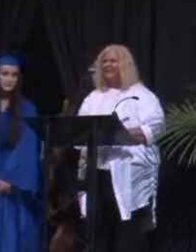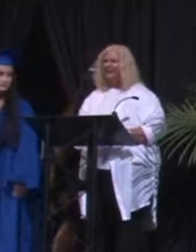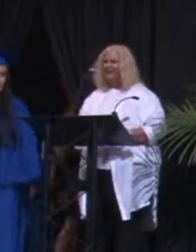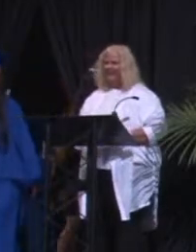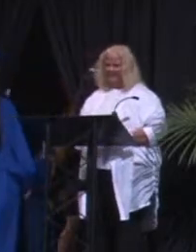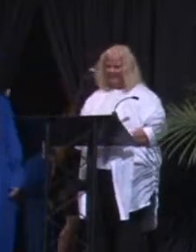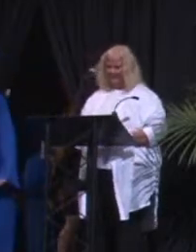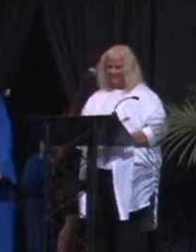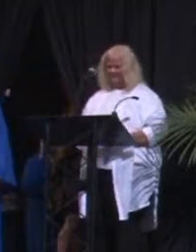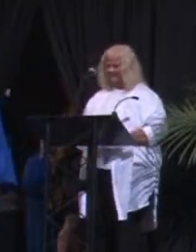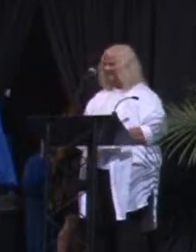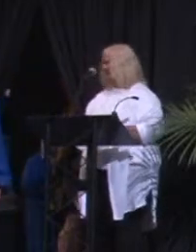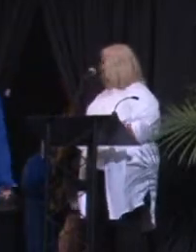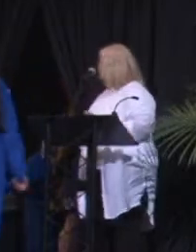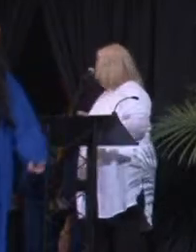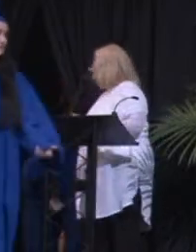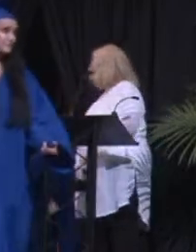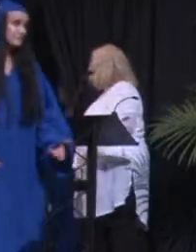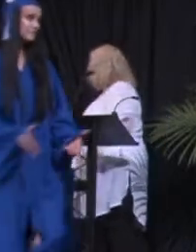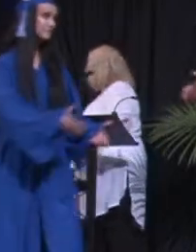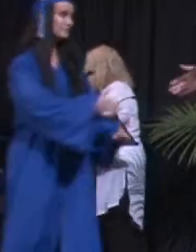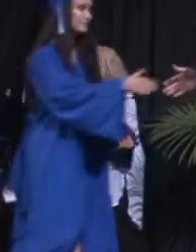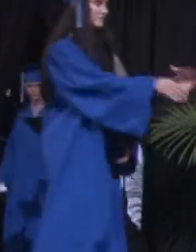Jessica Lociano.